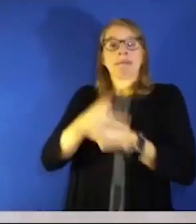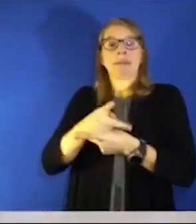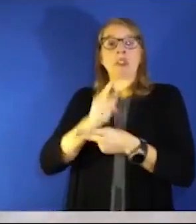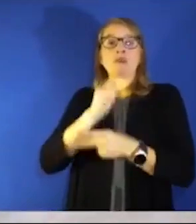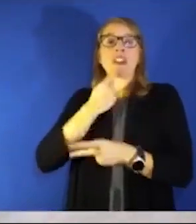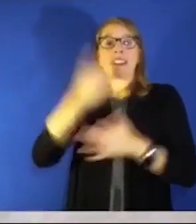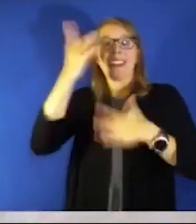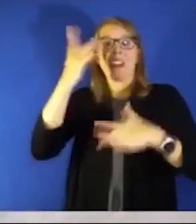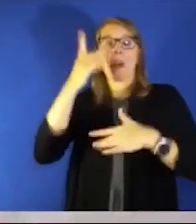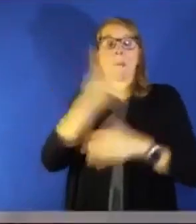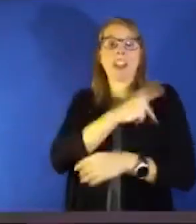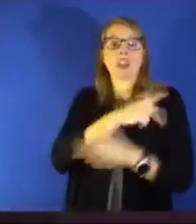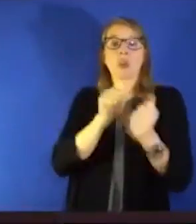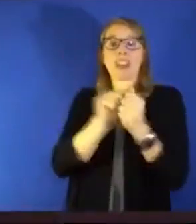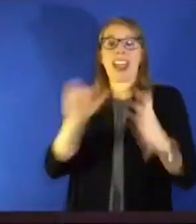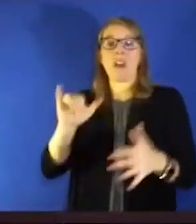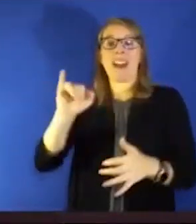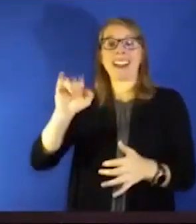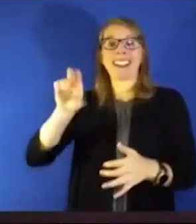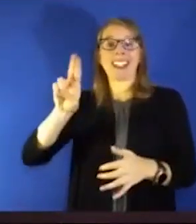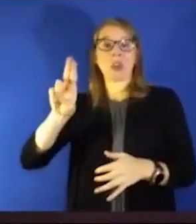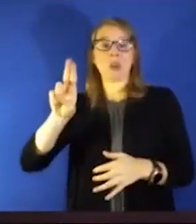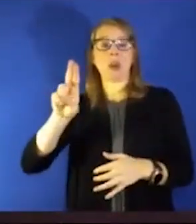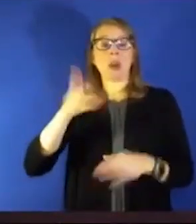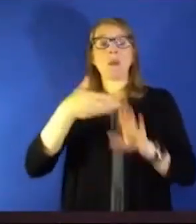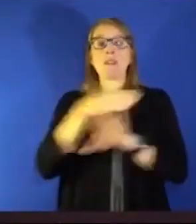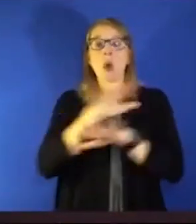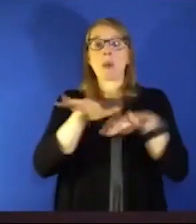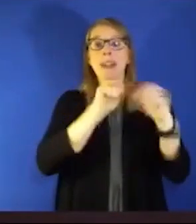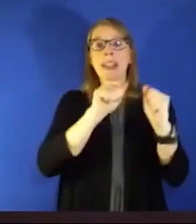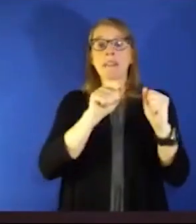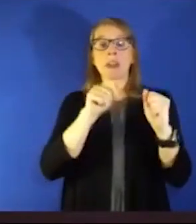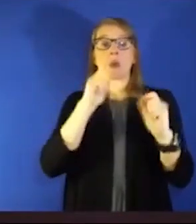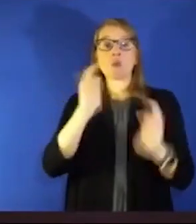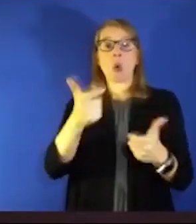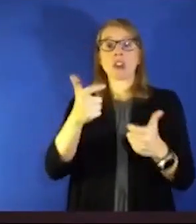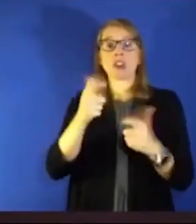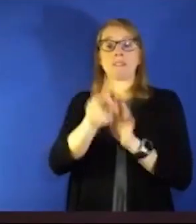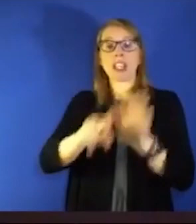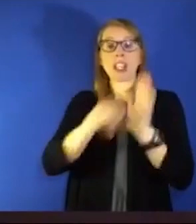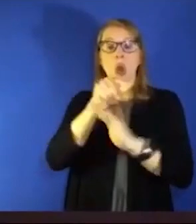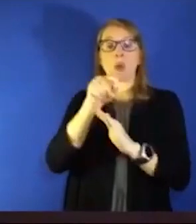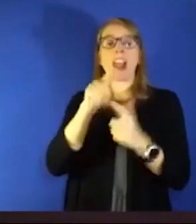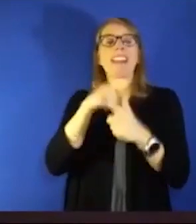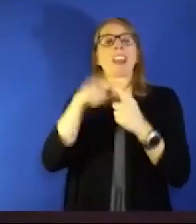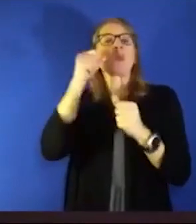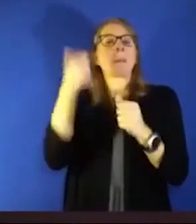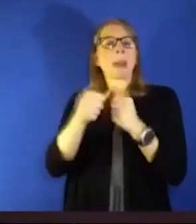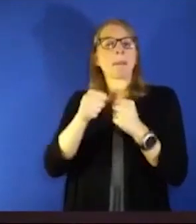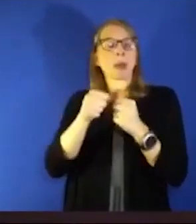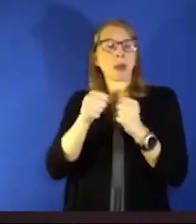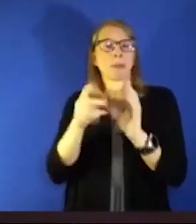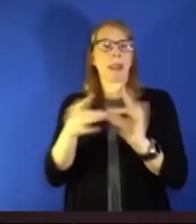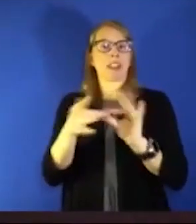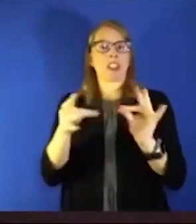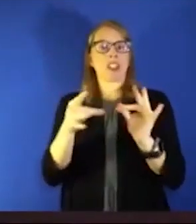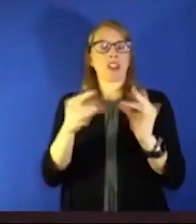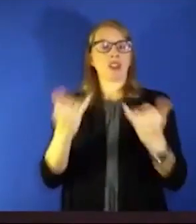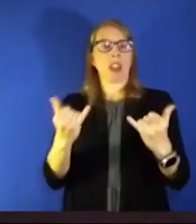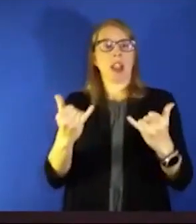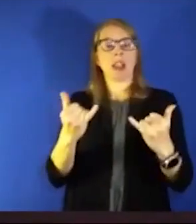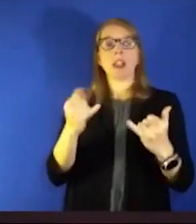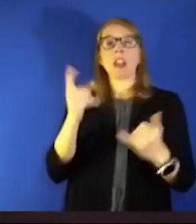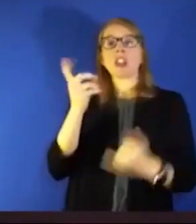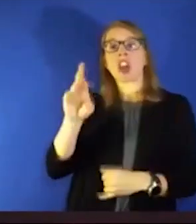tomorrow. But before we go, I want you to watch this video and carry this message with you today. As Dr. Stites has said repeatedly on this